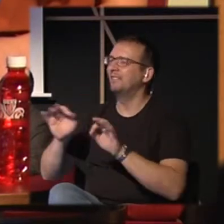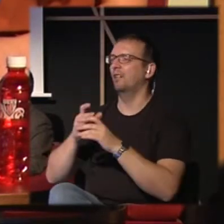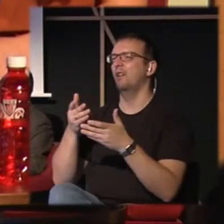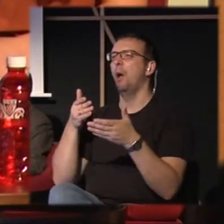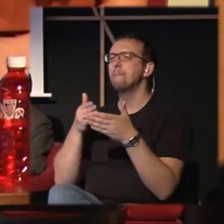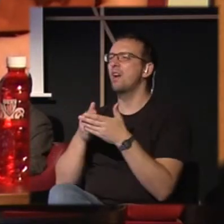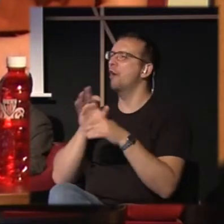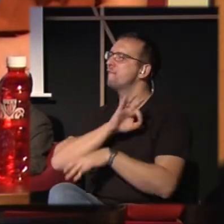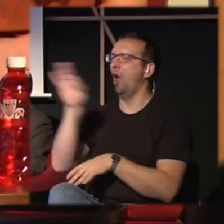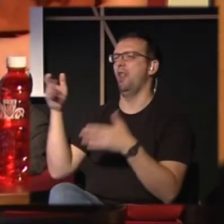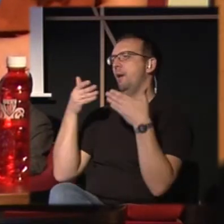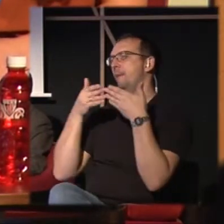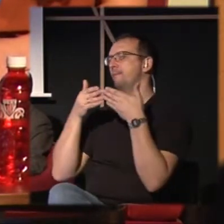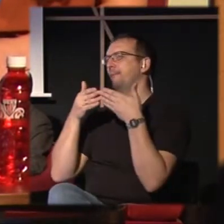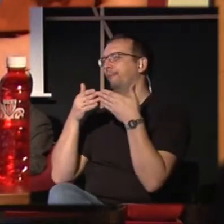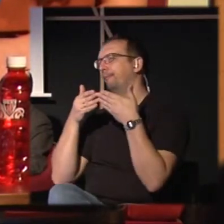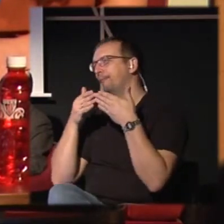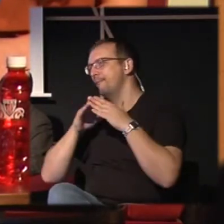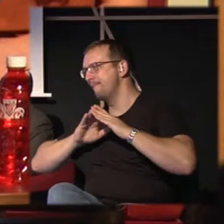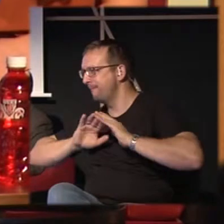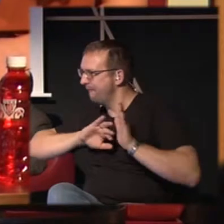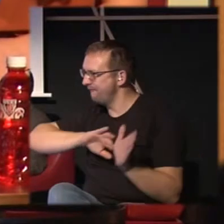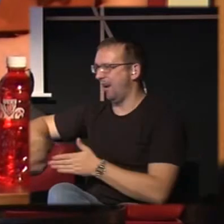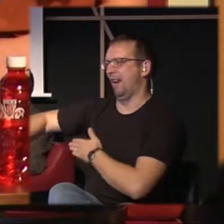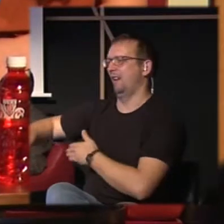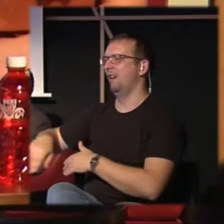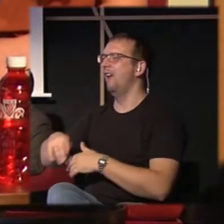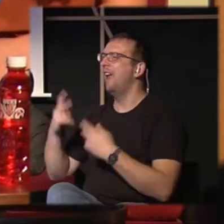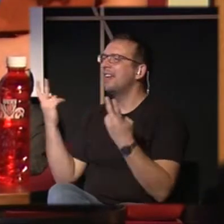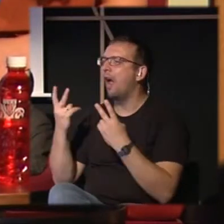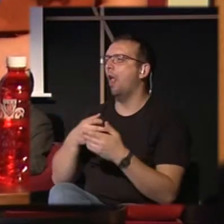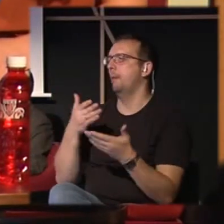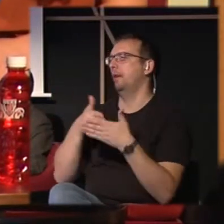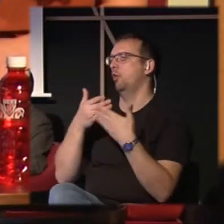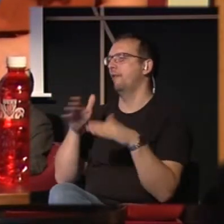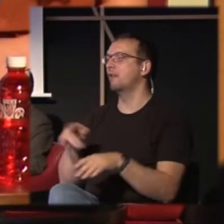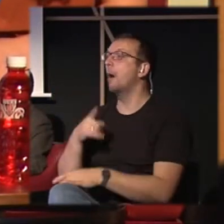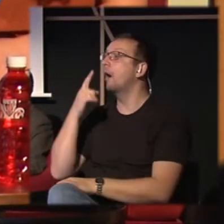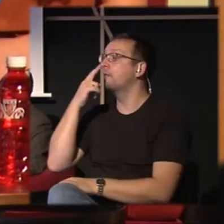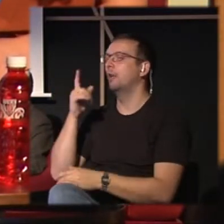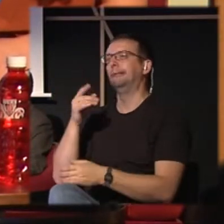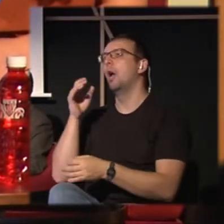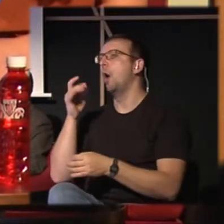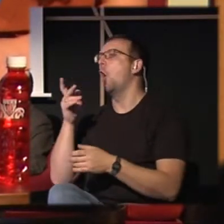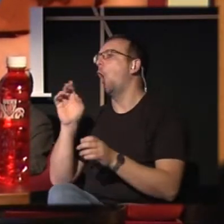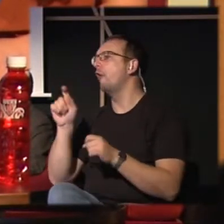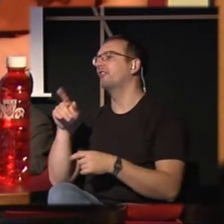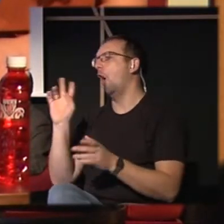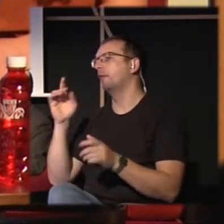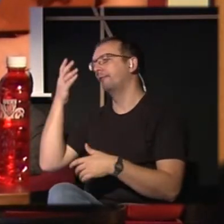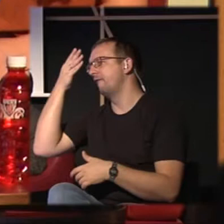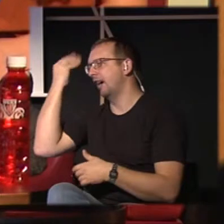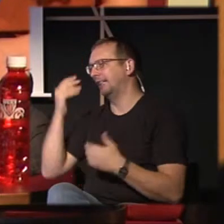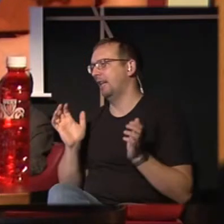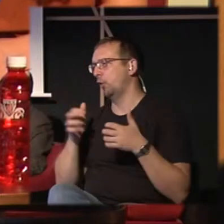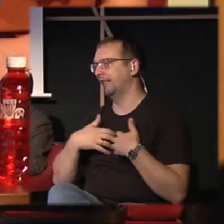So one of our key messages really is that if you get it right for disabled people, generally speaking, you get it right for everyone. And so in the case of